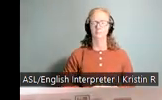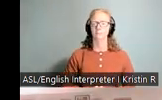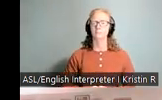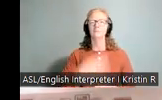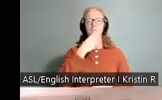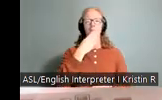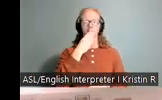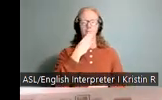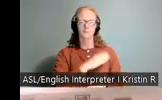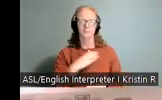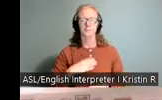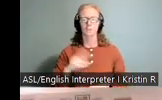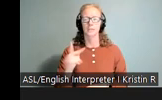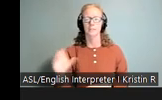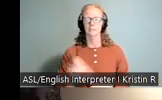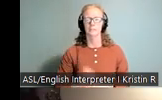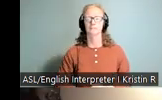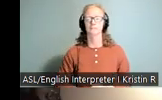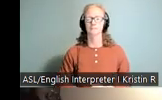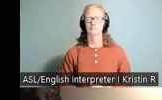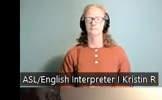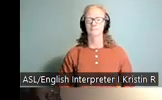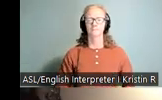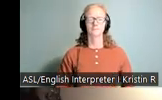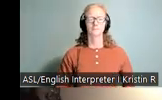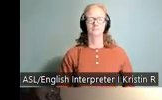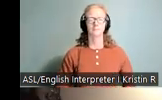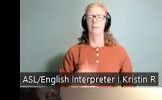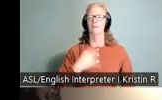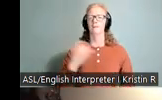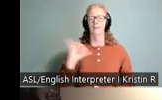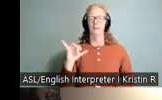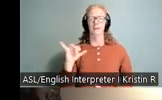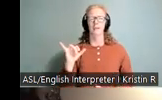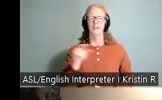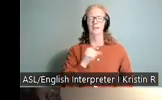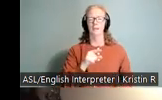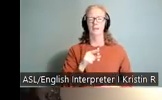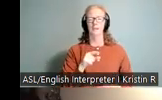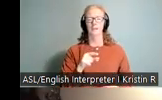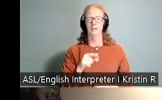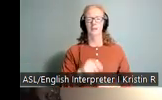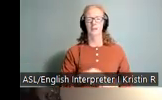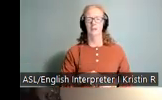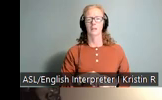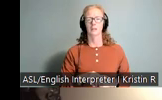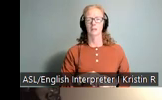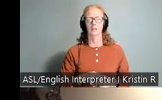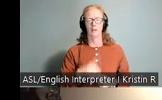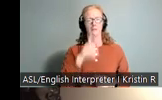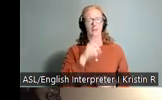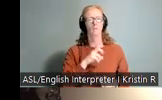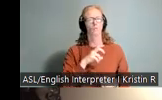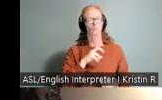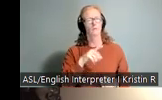Thank you, Commissioner Casey. I feel like we have done a pretty good dive into